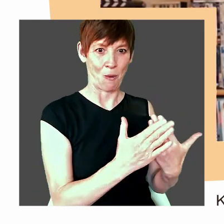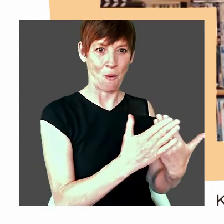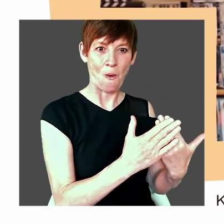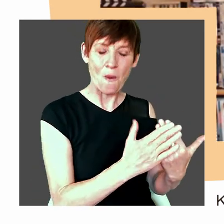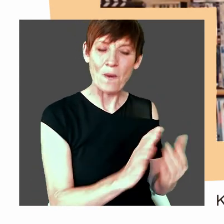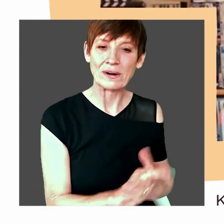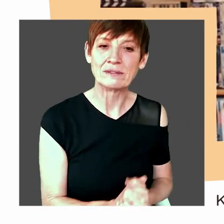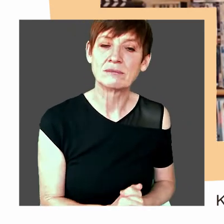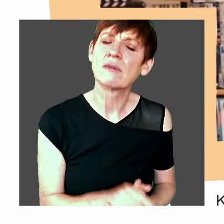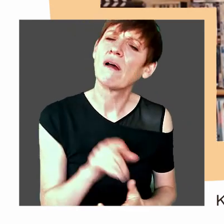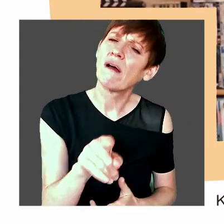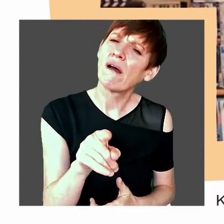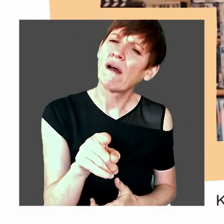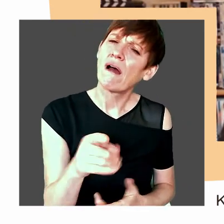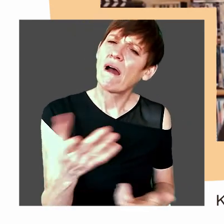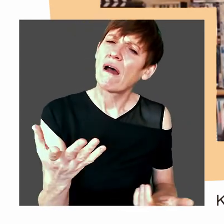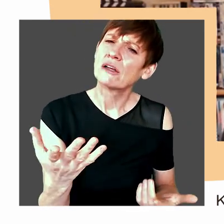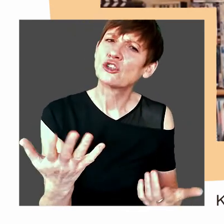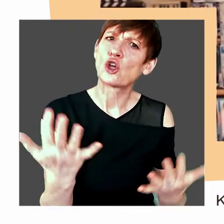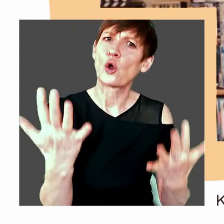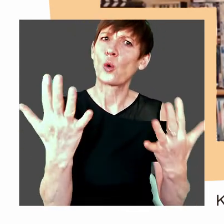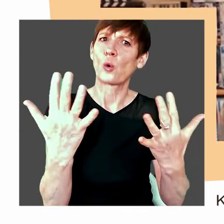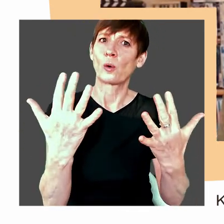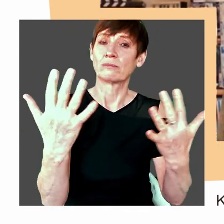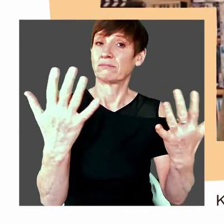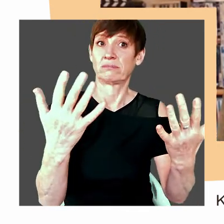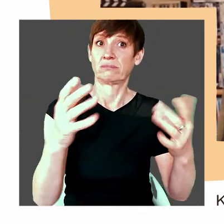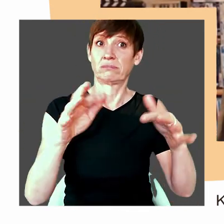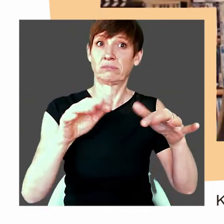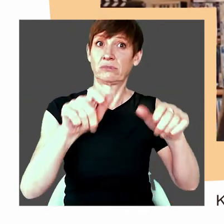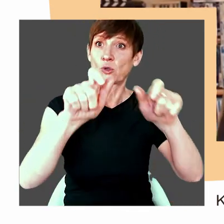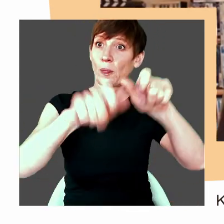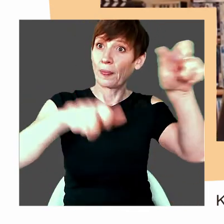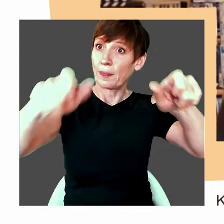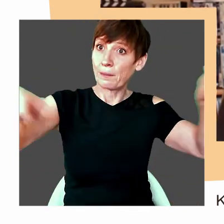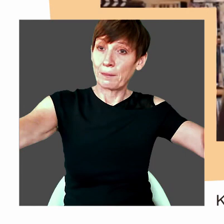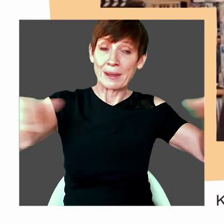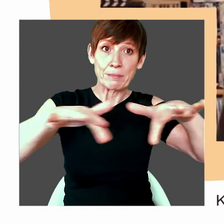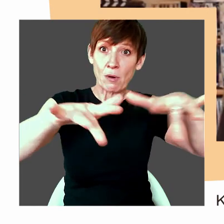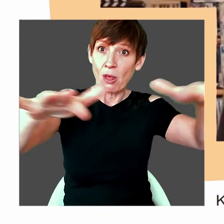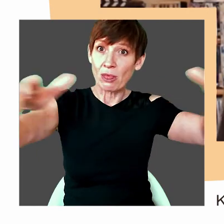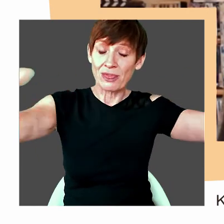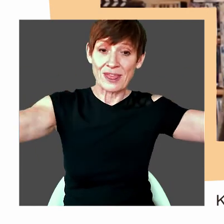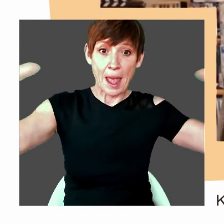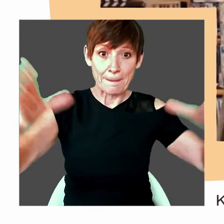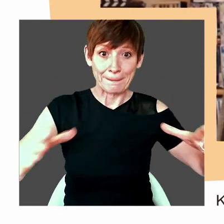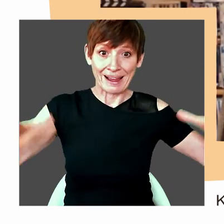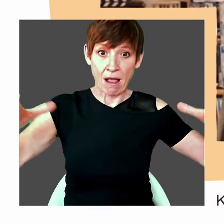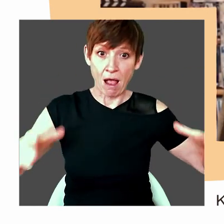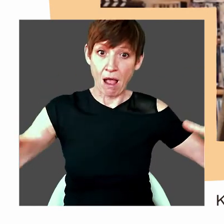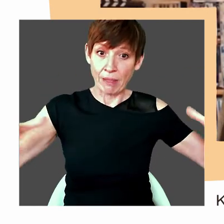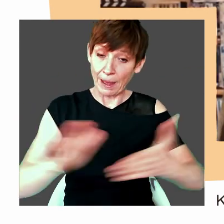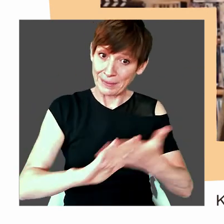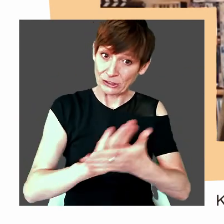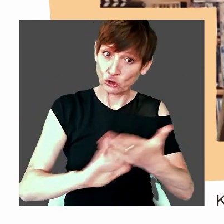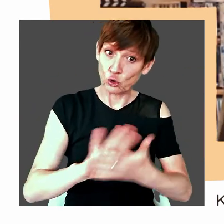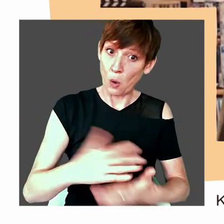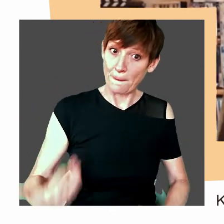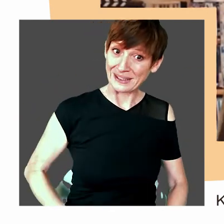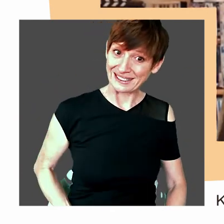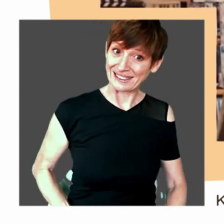that your audience has grown as a result of this move to online? Has it actually meant a growth of your business?